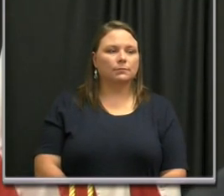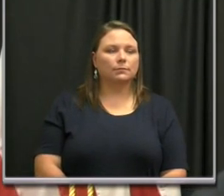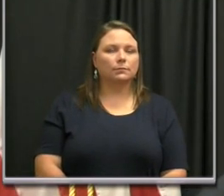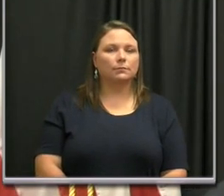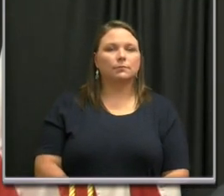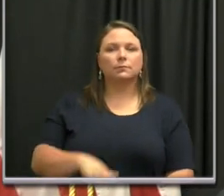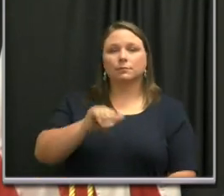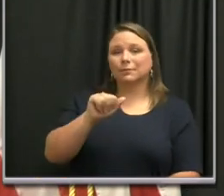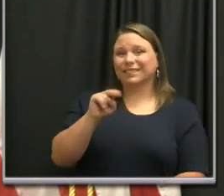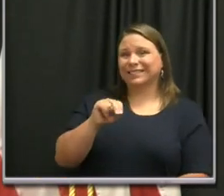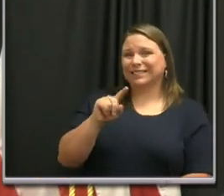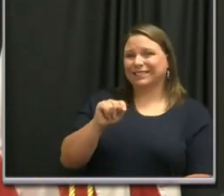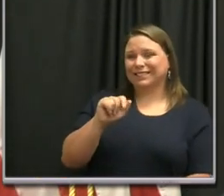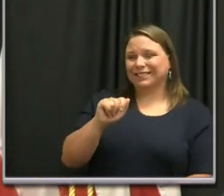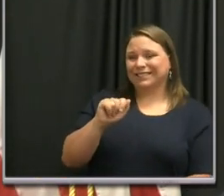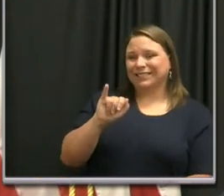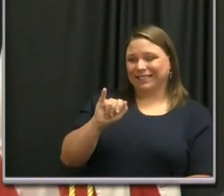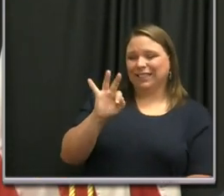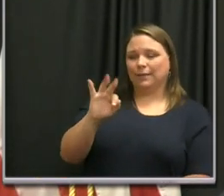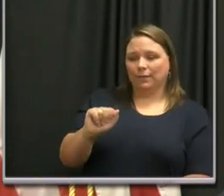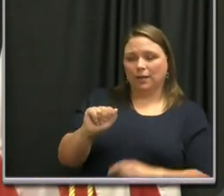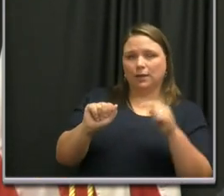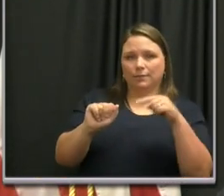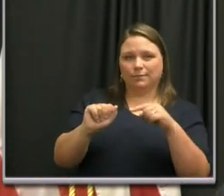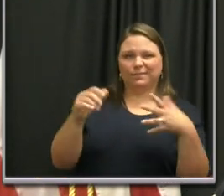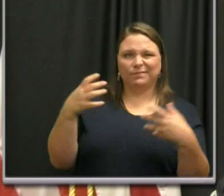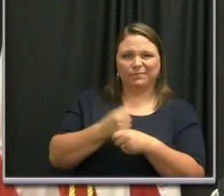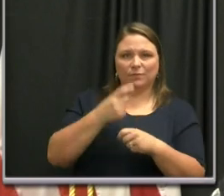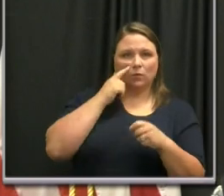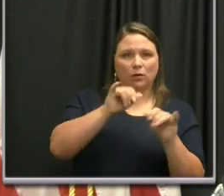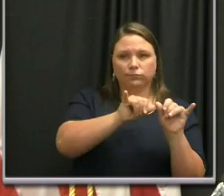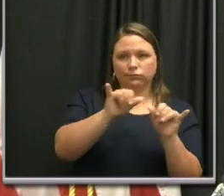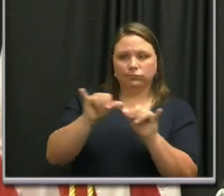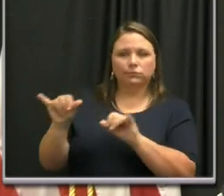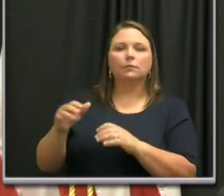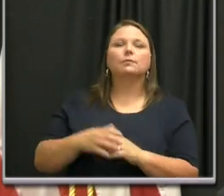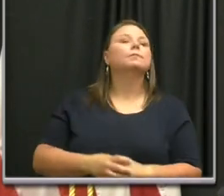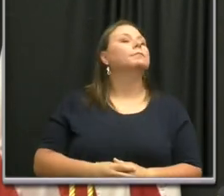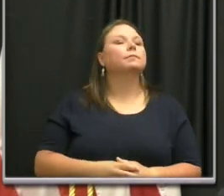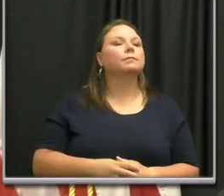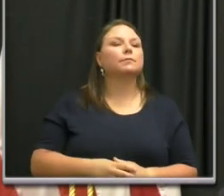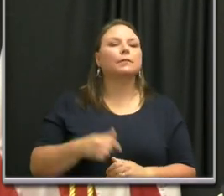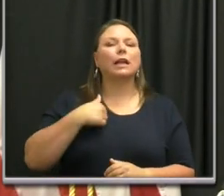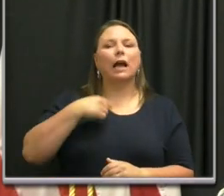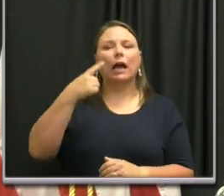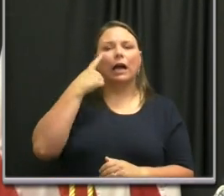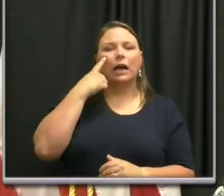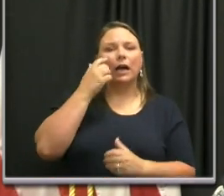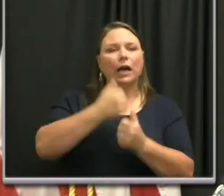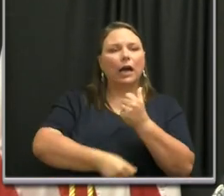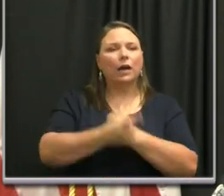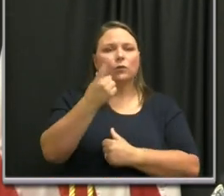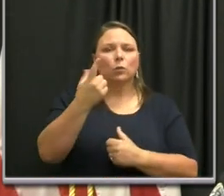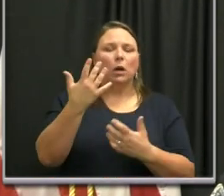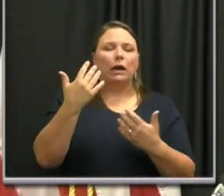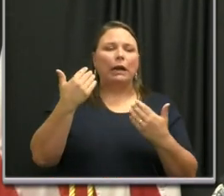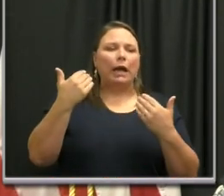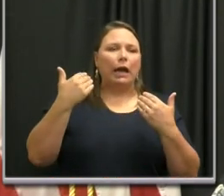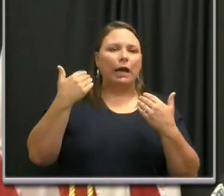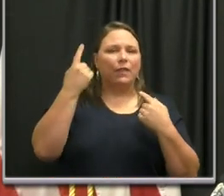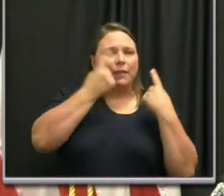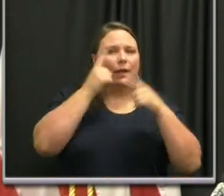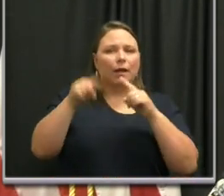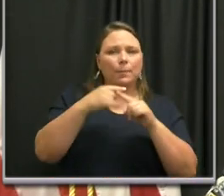So Antifa, I think everybody has that organization, a loose organization as it is, on their